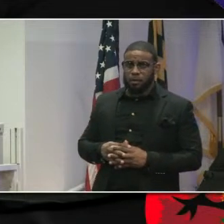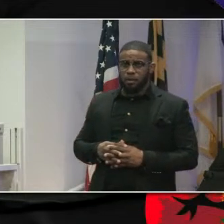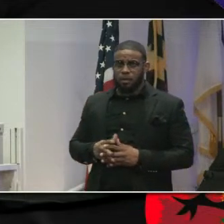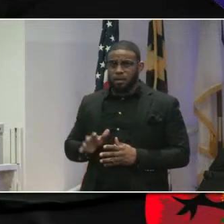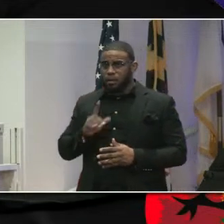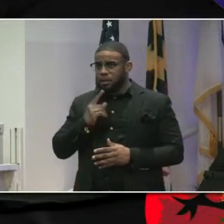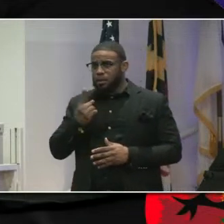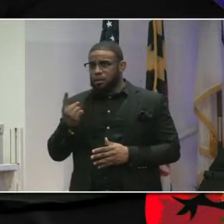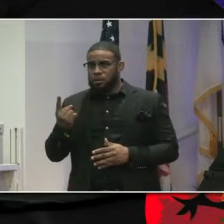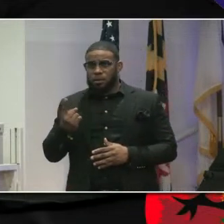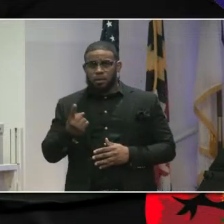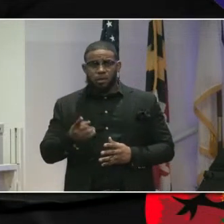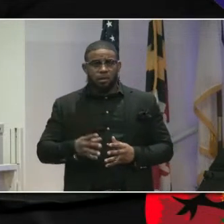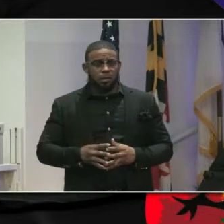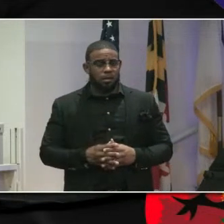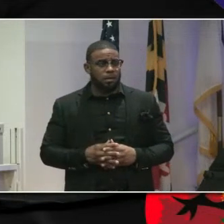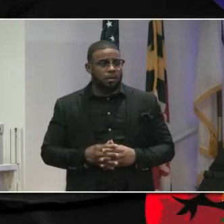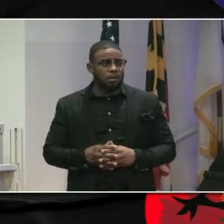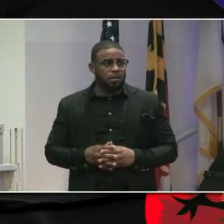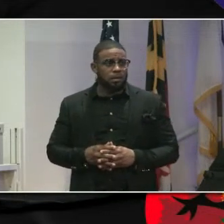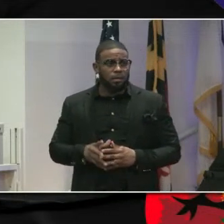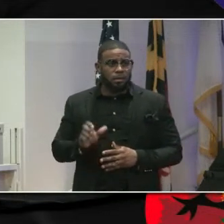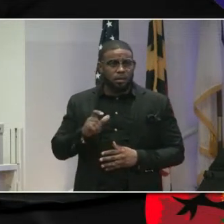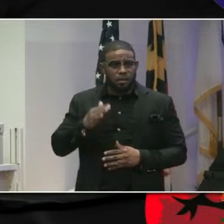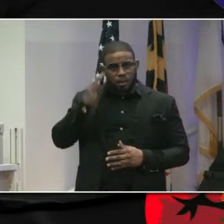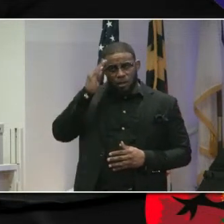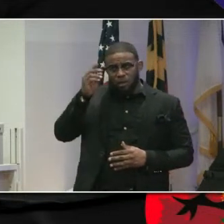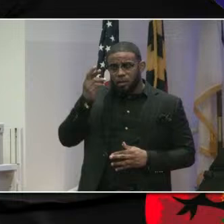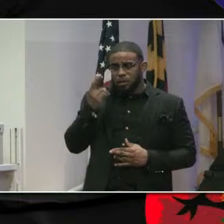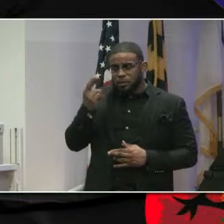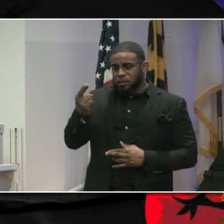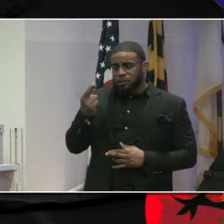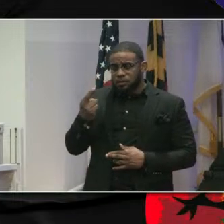Is there one that needs to know him?